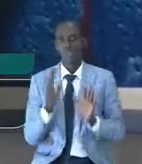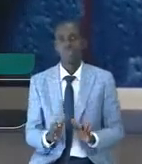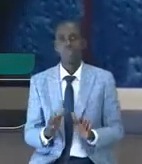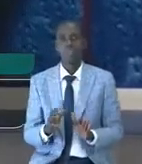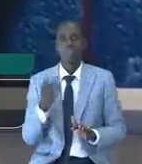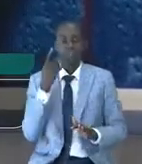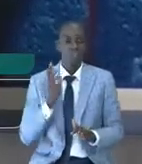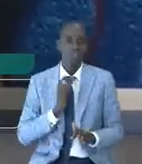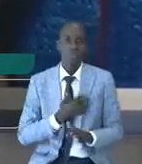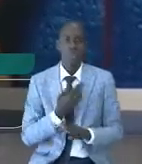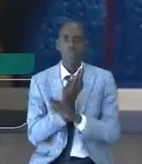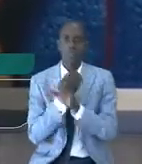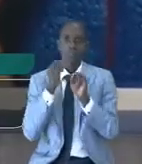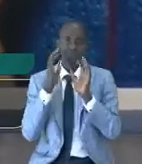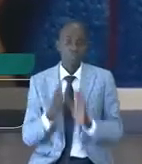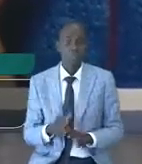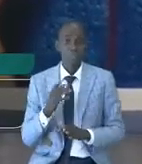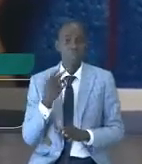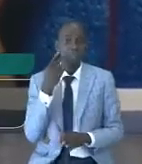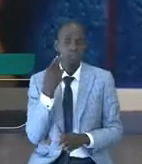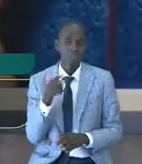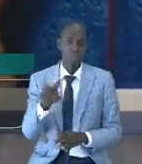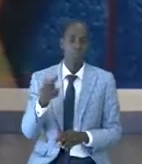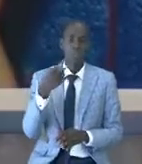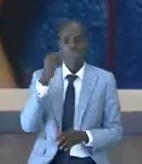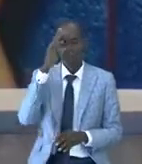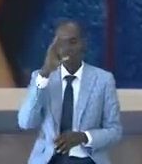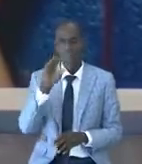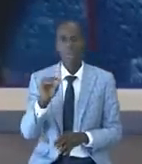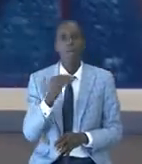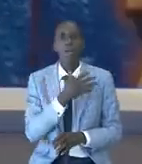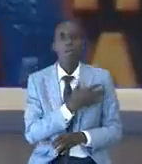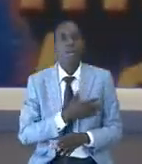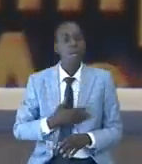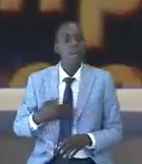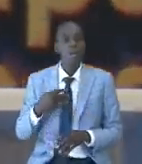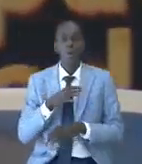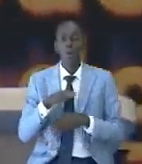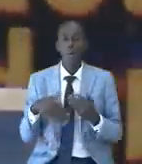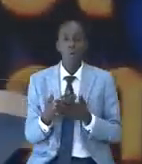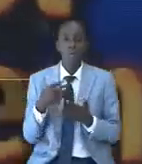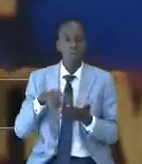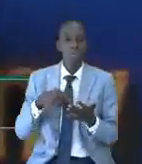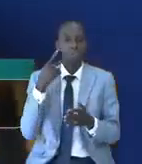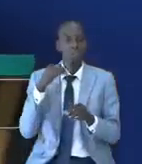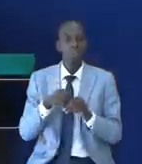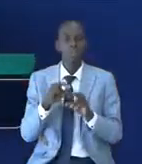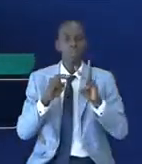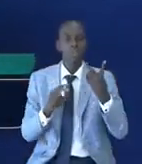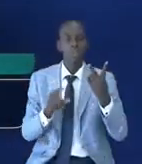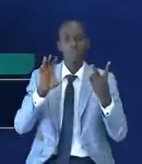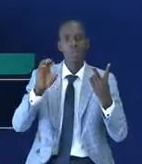at our Redeemer. Behold the man. And then what we read already, 2 Corinthians